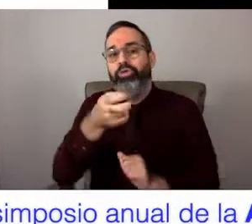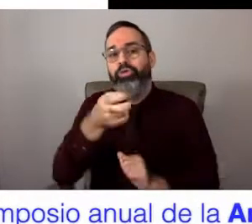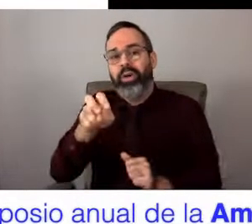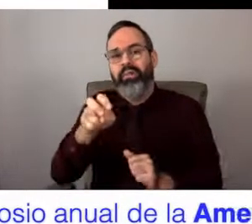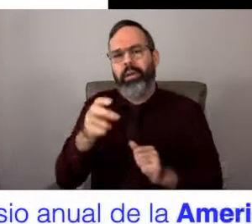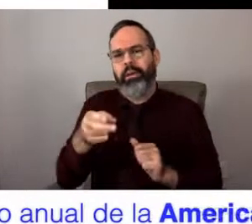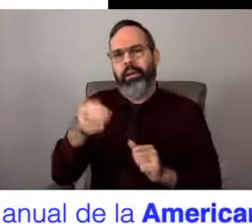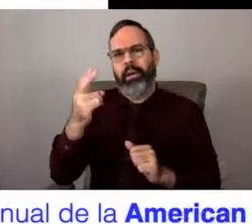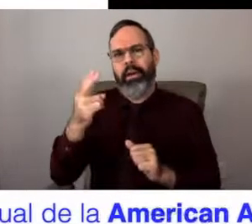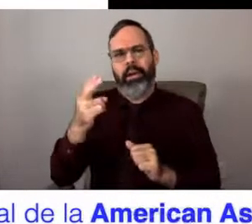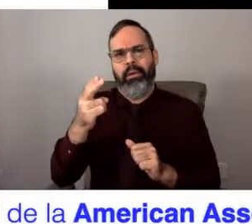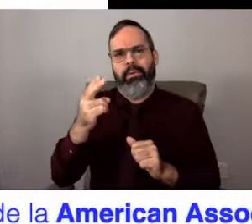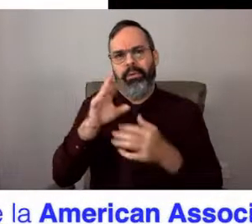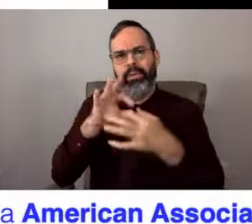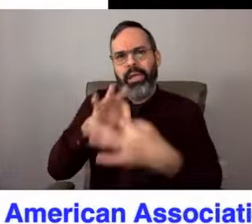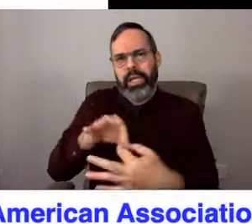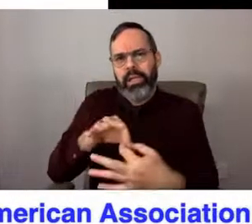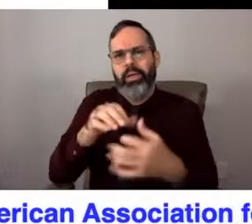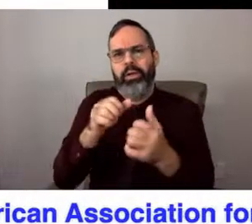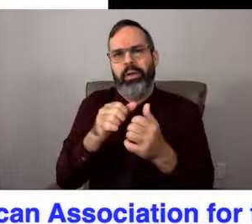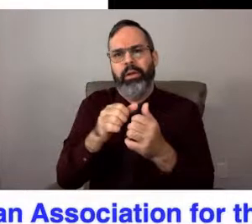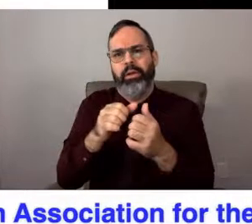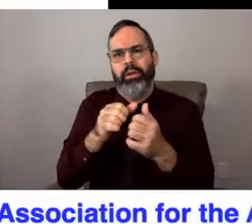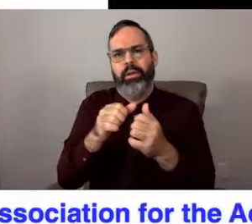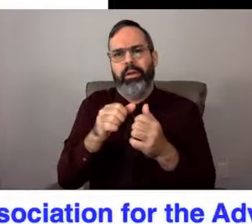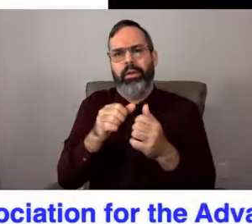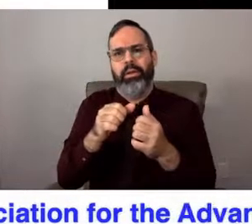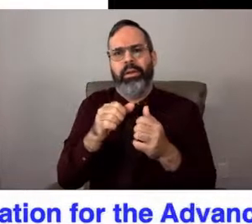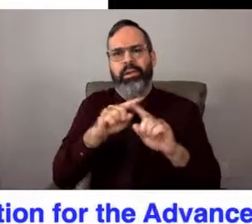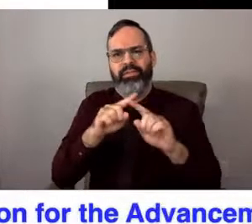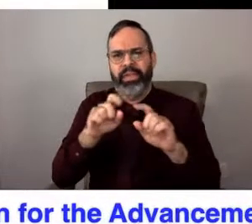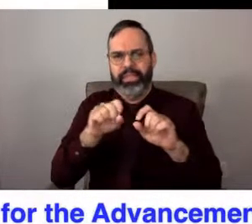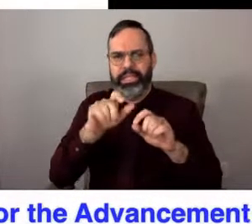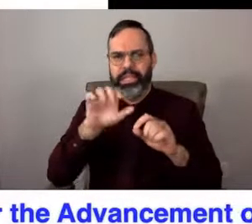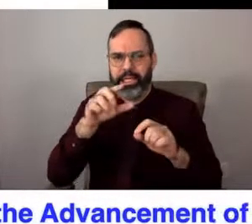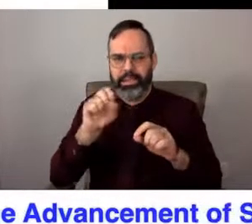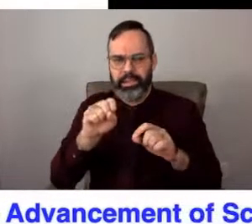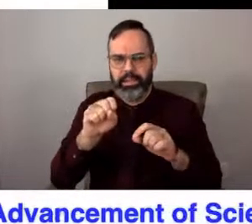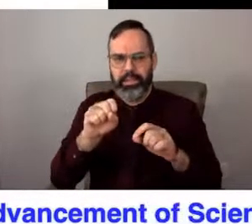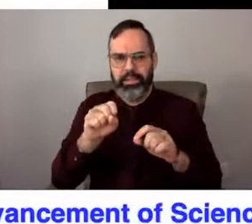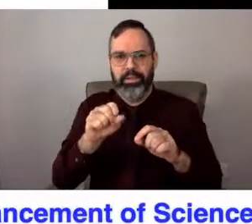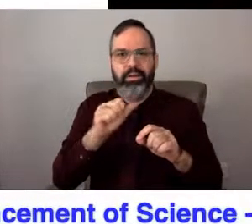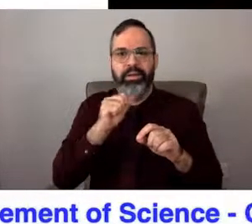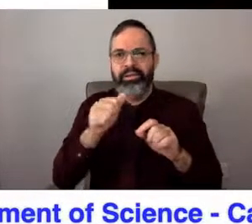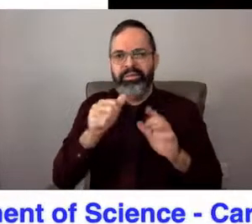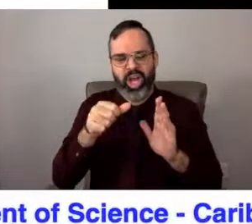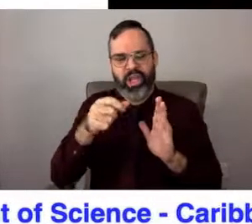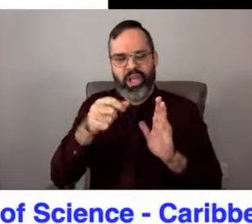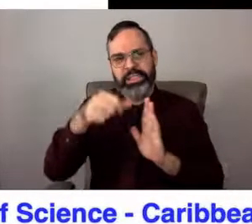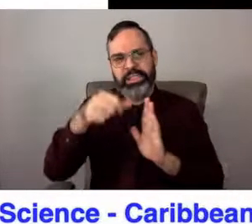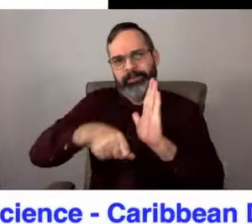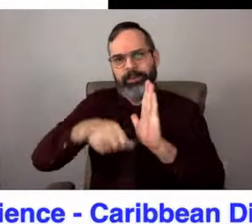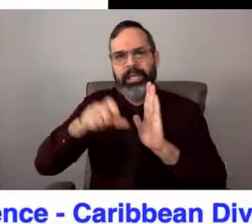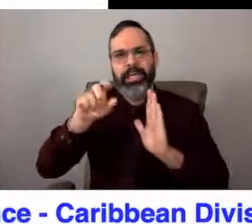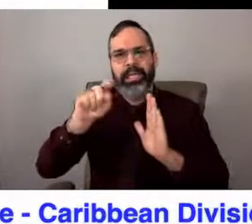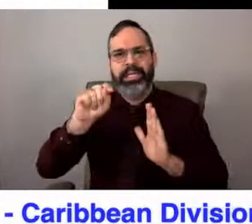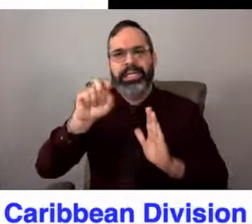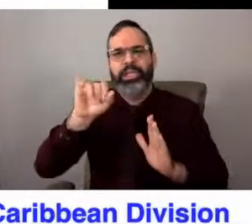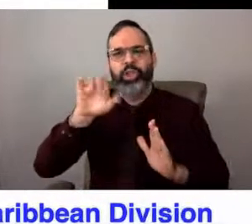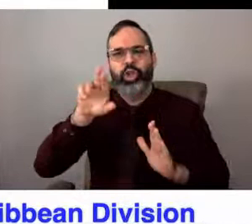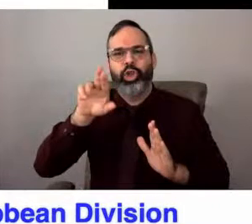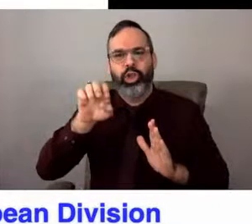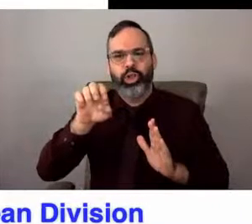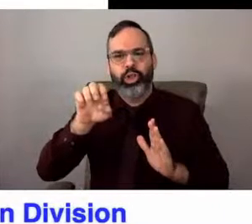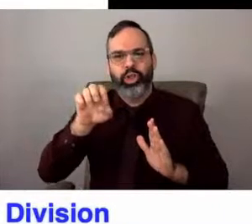upregulated in different regeneration stages compared to non-eviscerated tissue. So our goal was to determine if